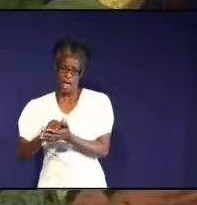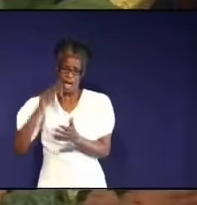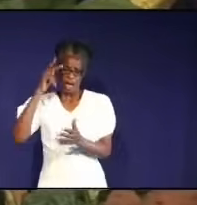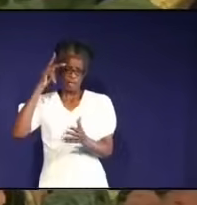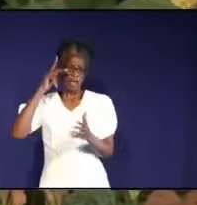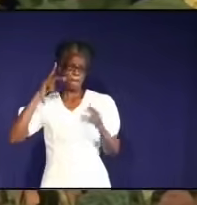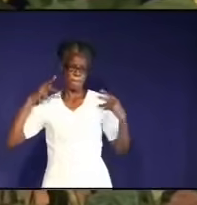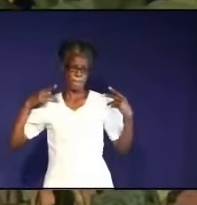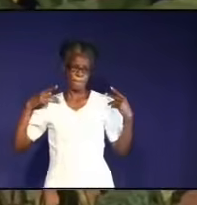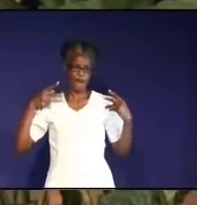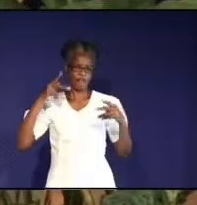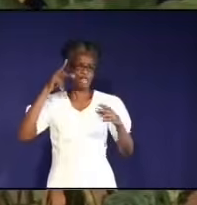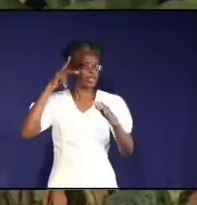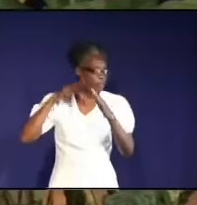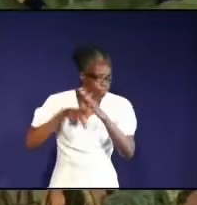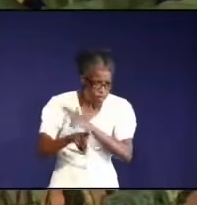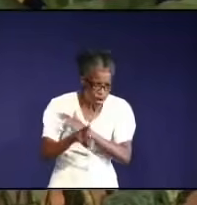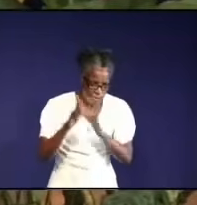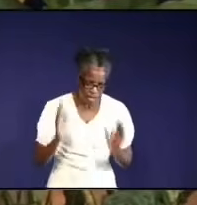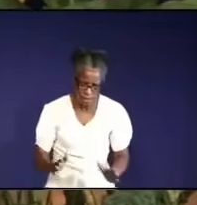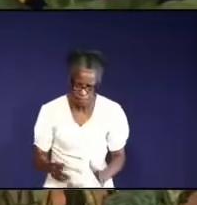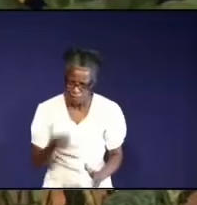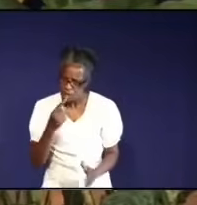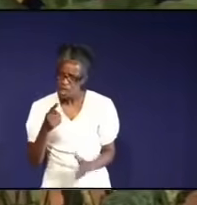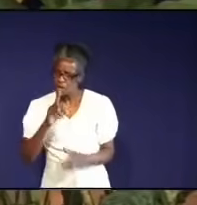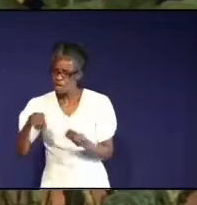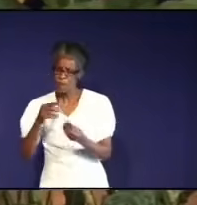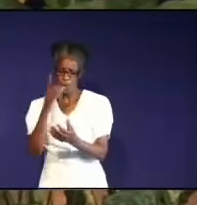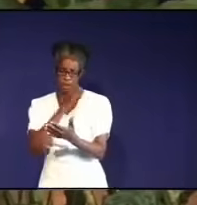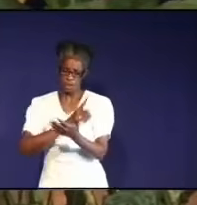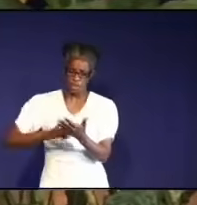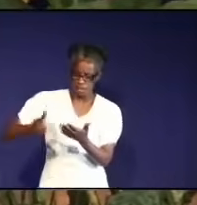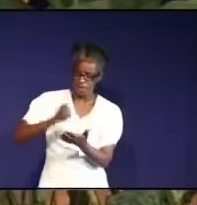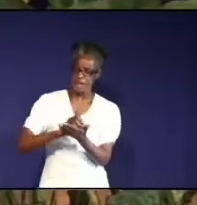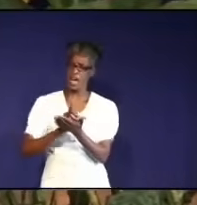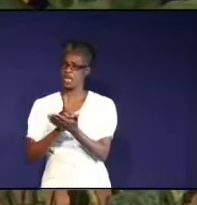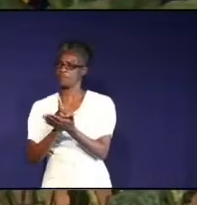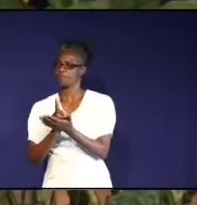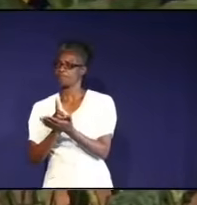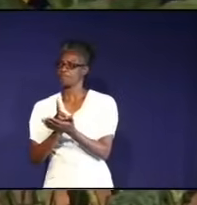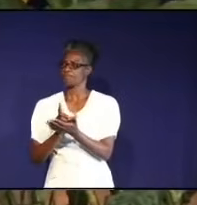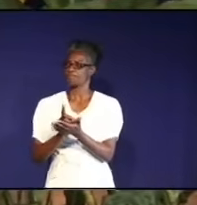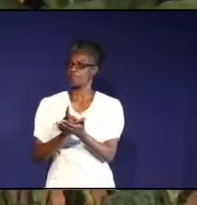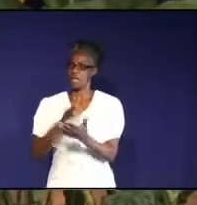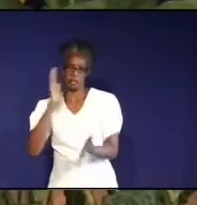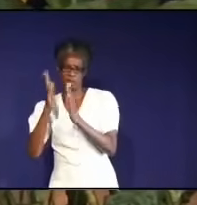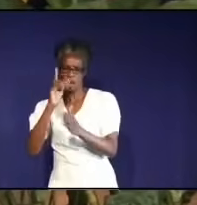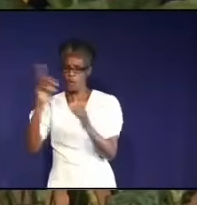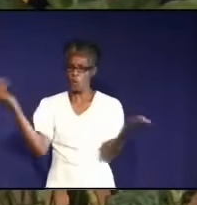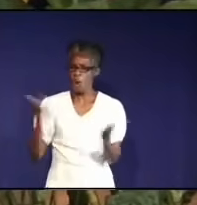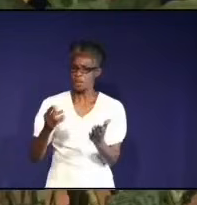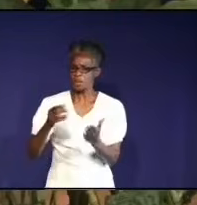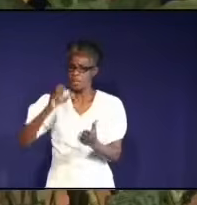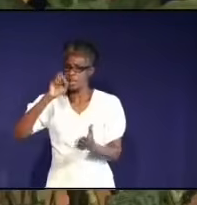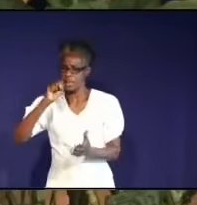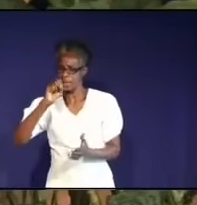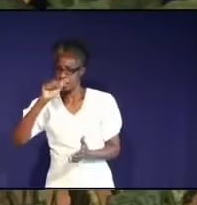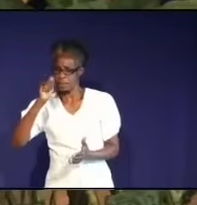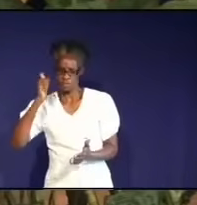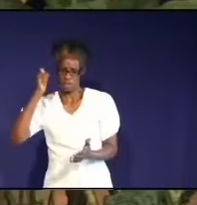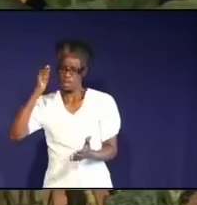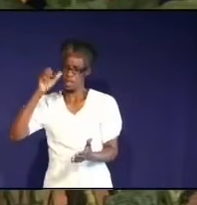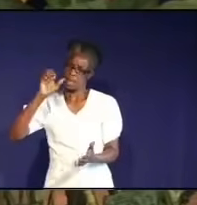about divine classification as he talks about the sealing and